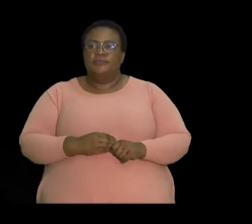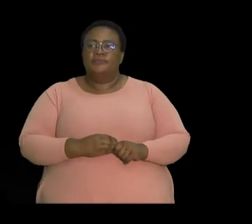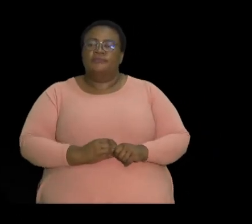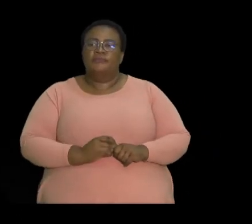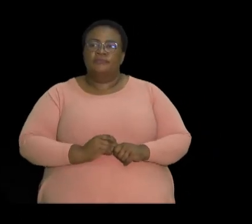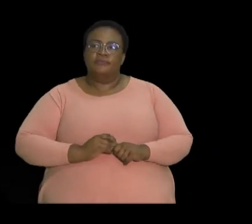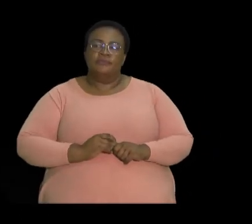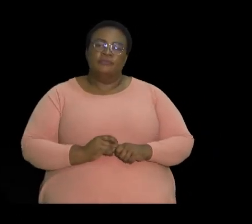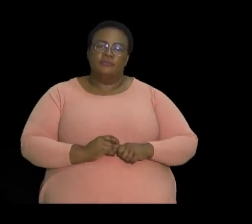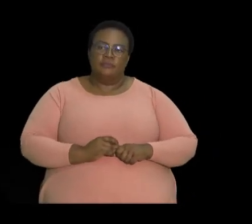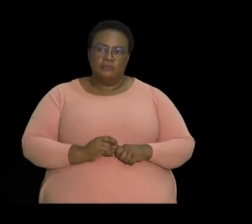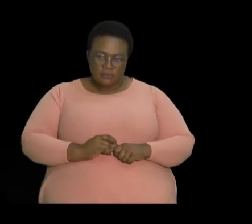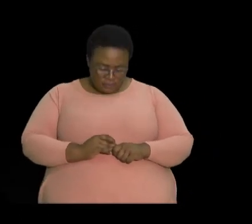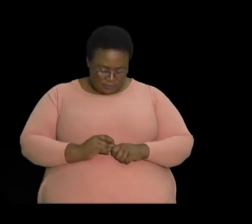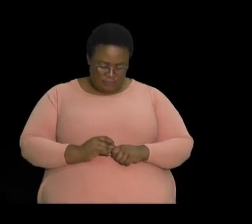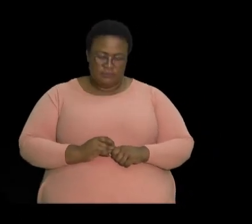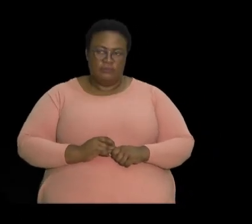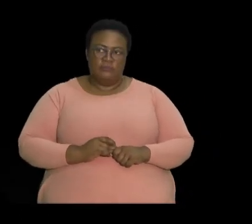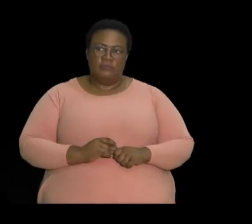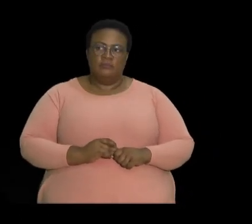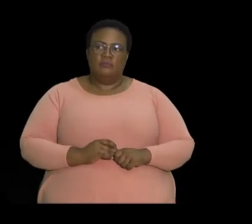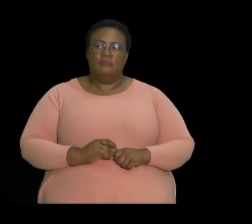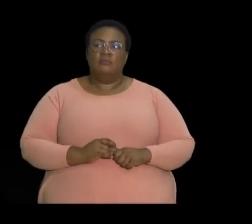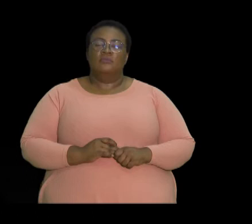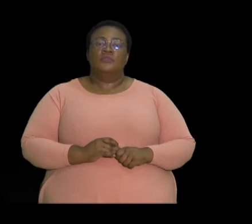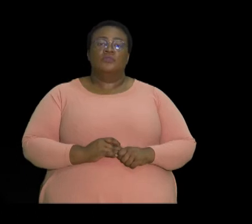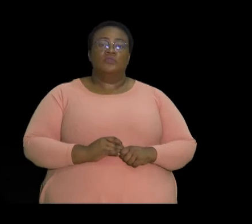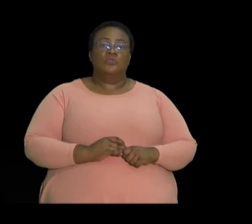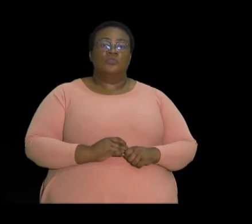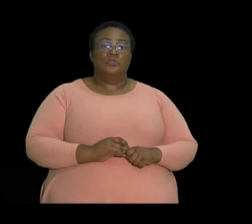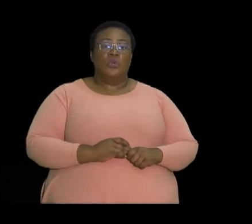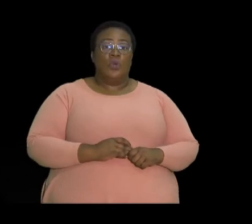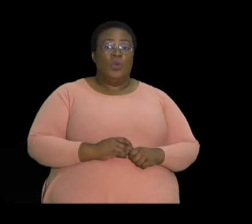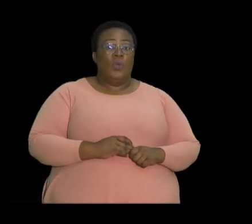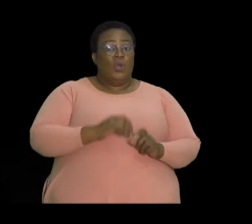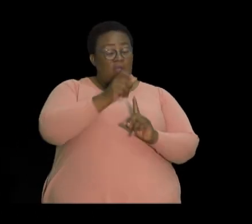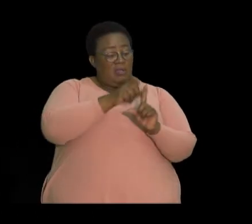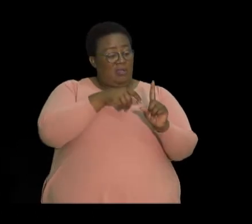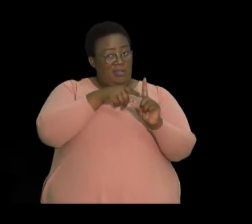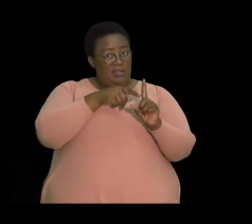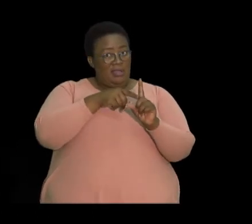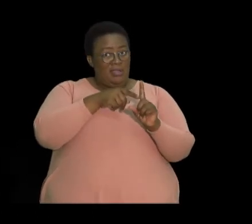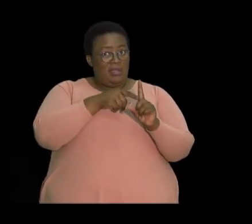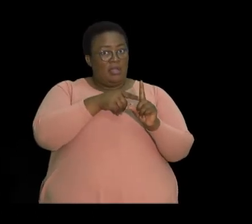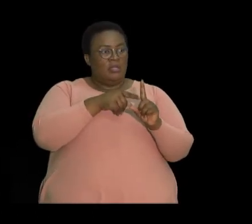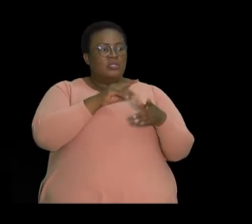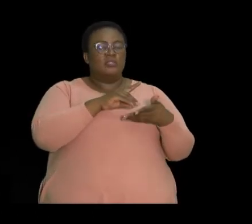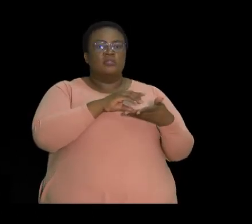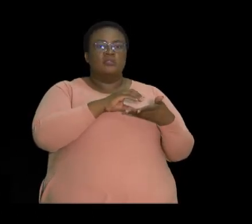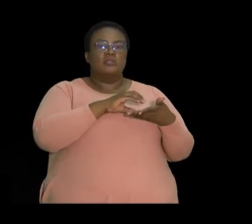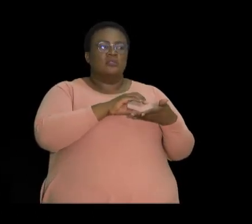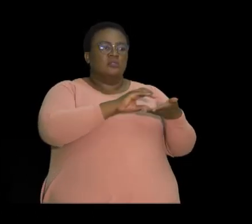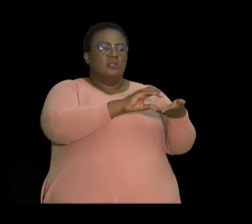we actually do need to answer now is the initial amount that Sibongile started with is